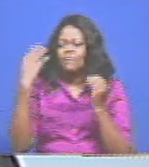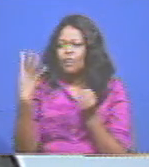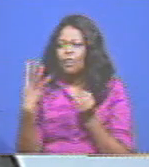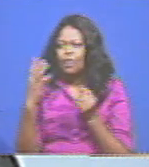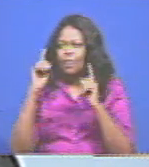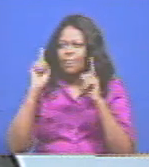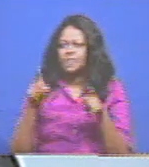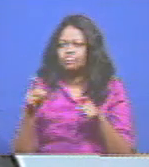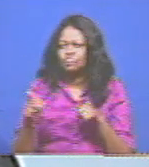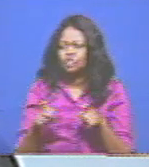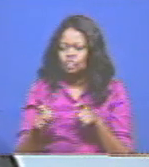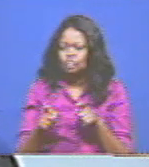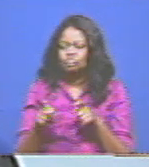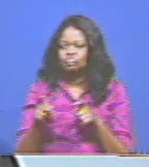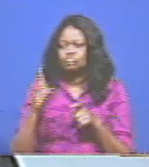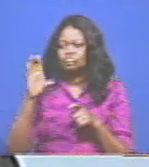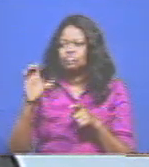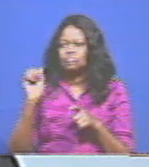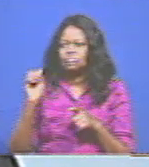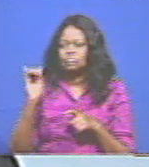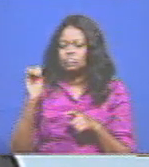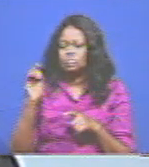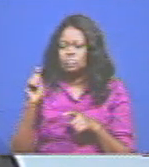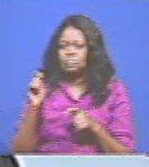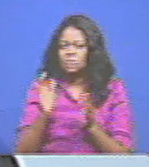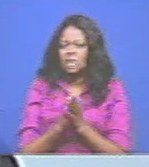driven by the budget, the cabinet, mm-hmm. and the